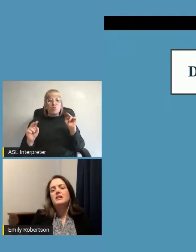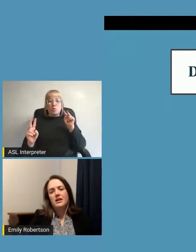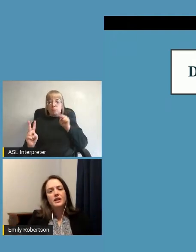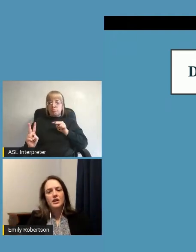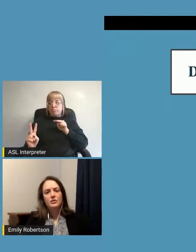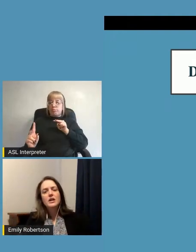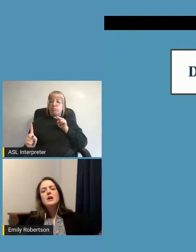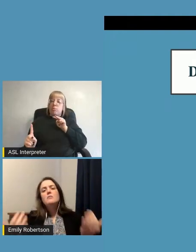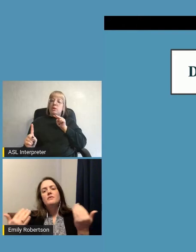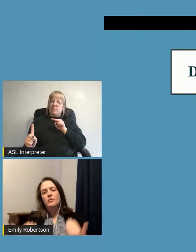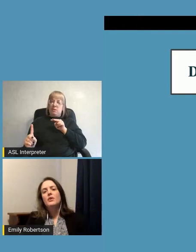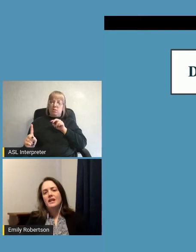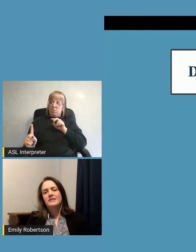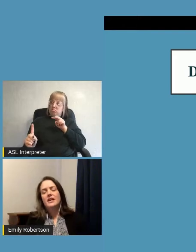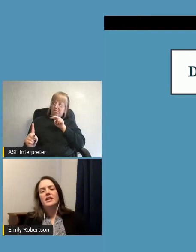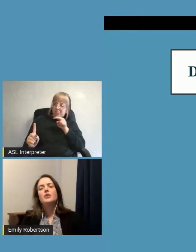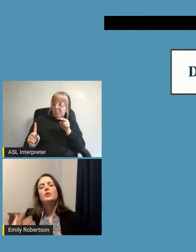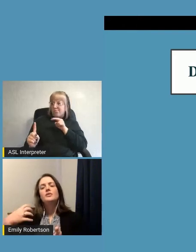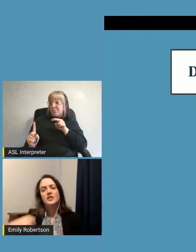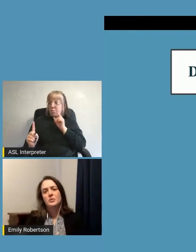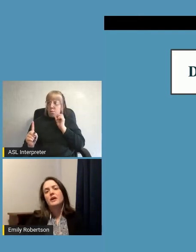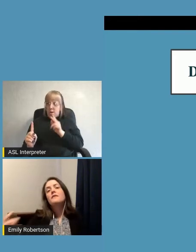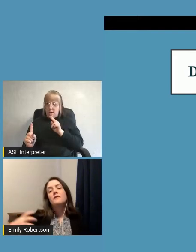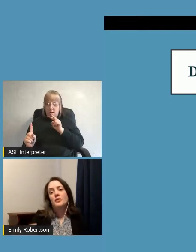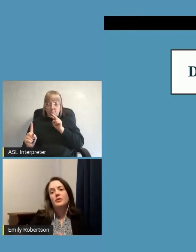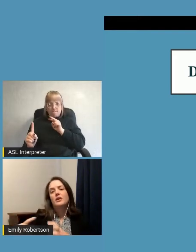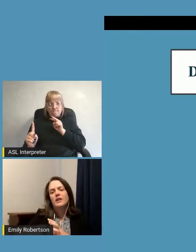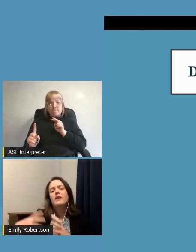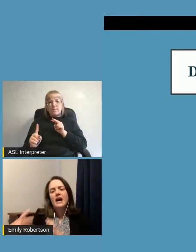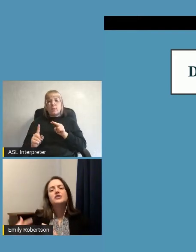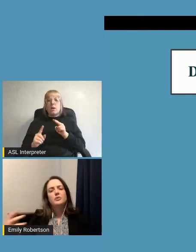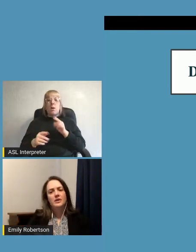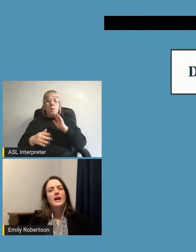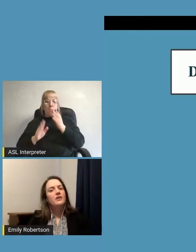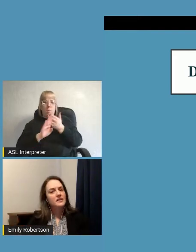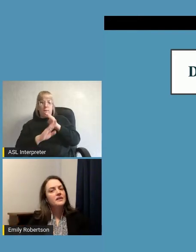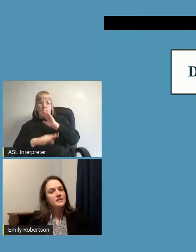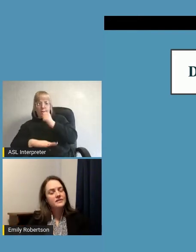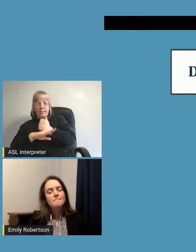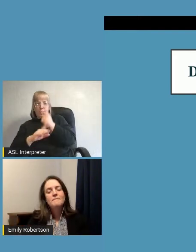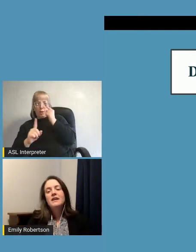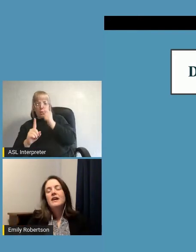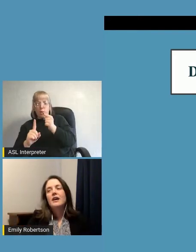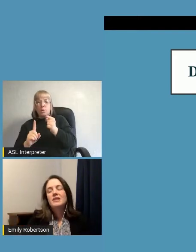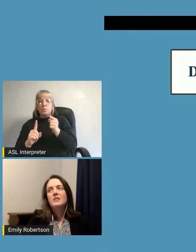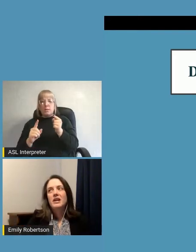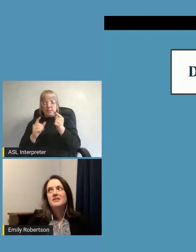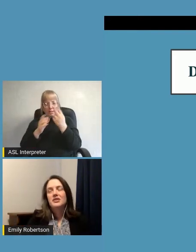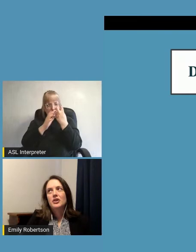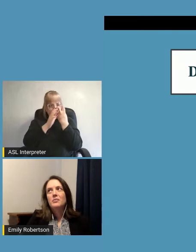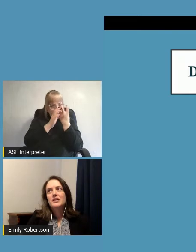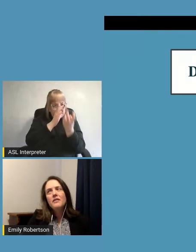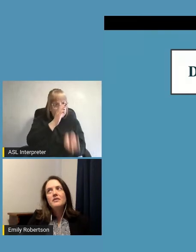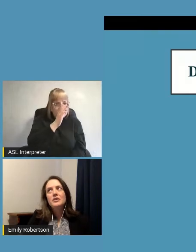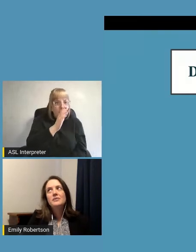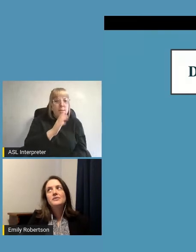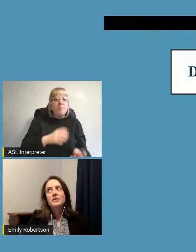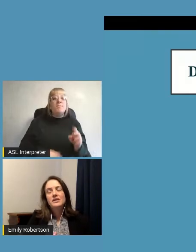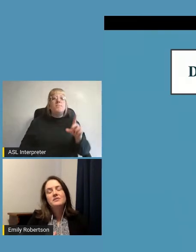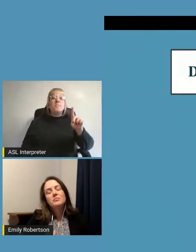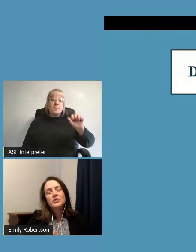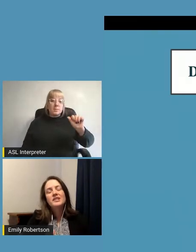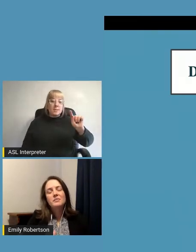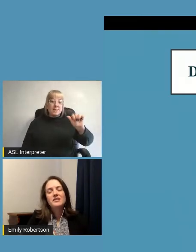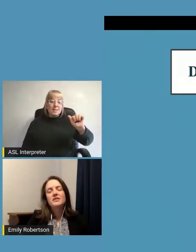data might be telling you before then setting any goals and doing a further kind of actual analysis. Data mining is a term that's often